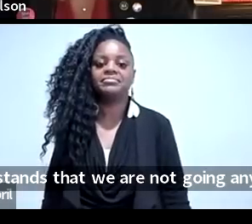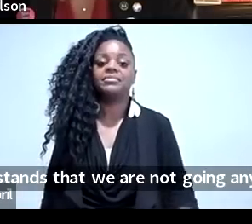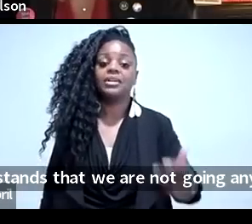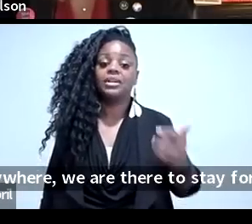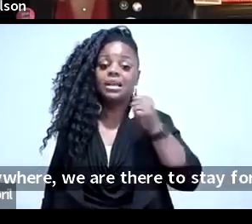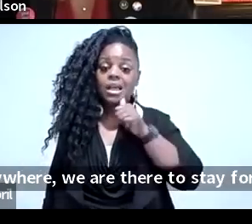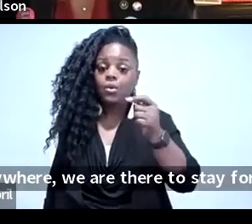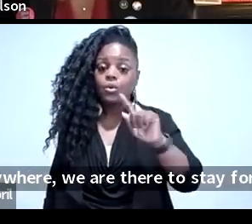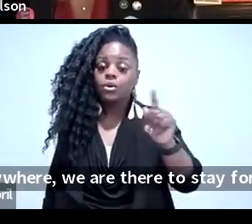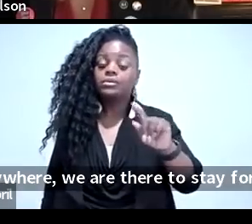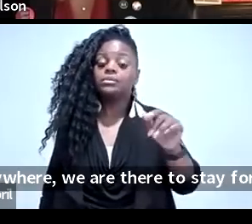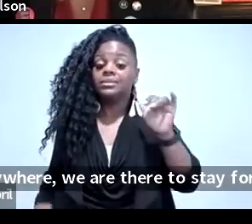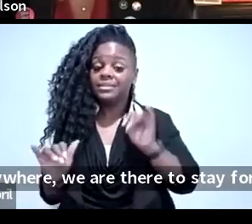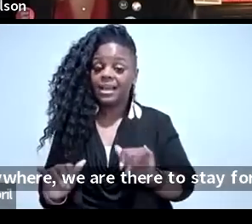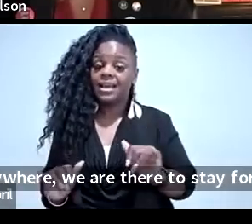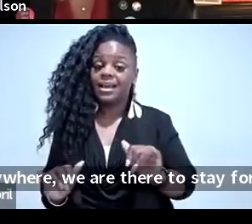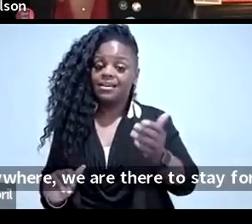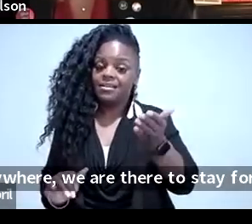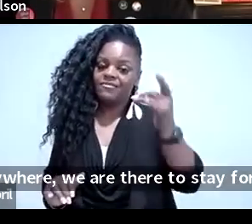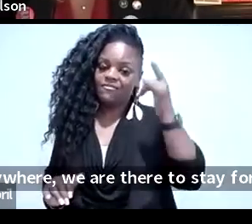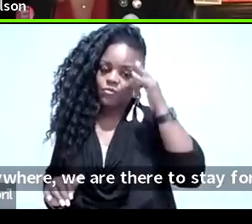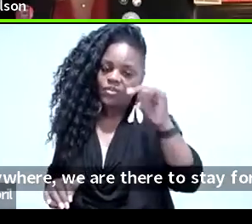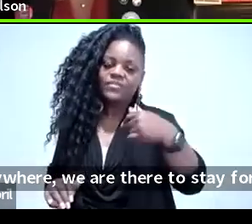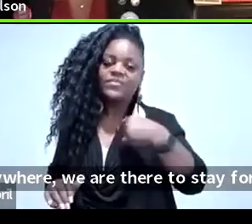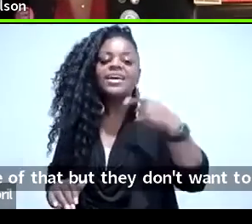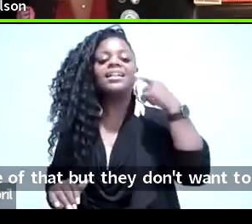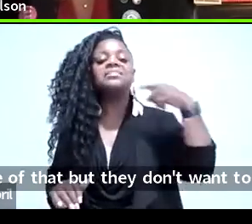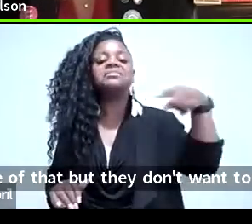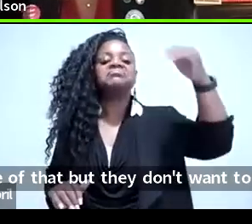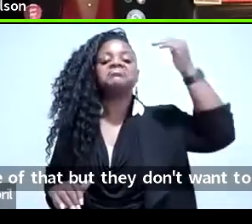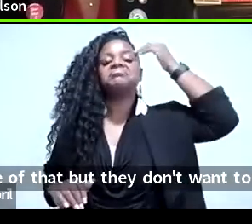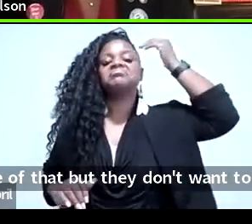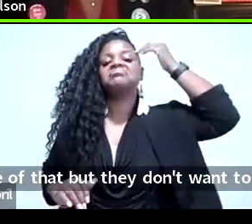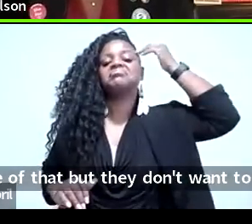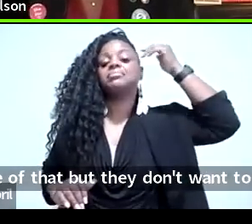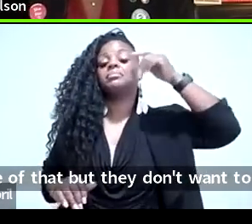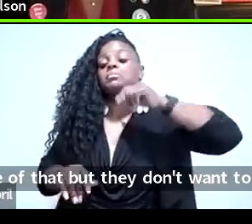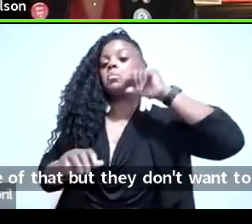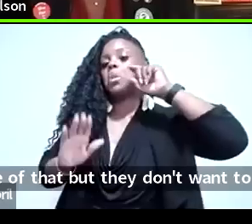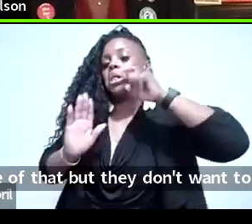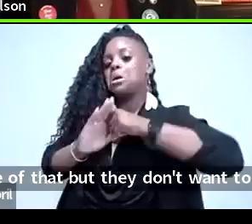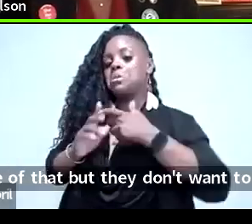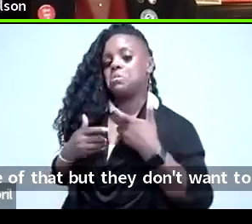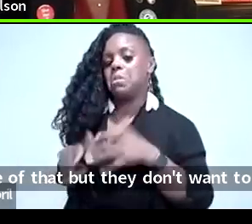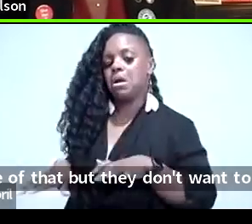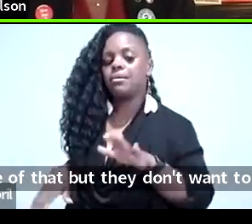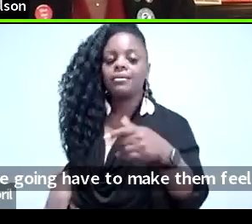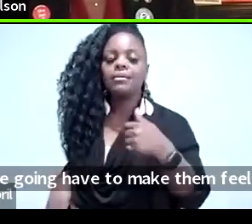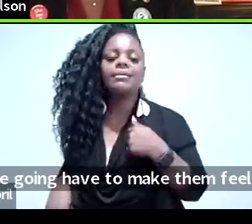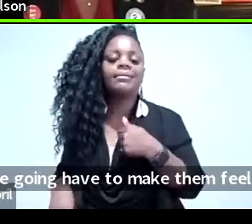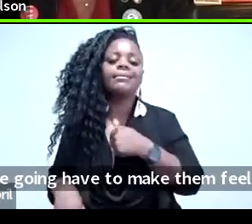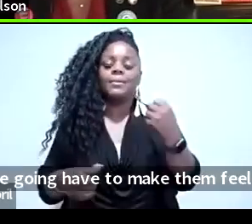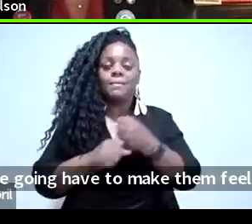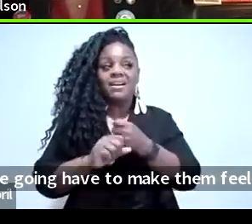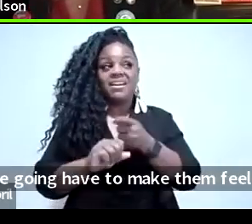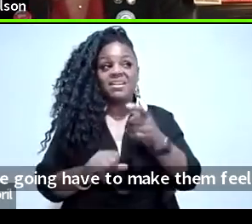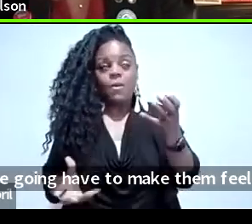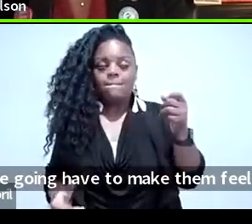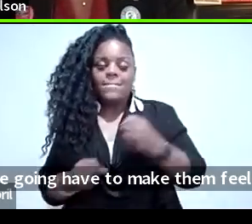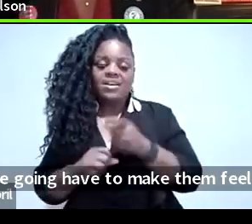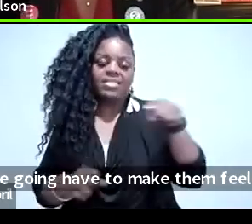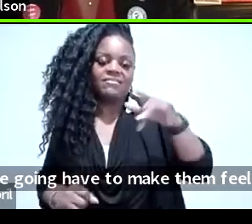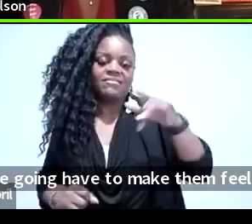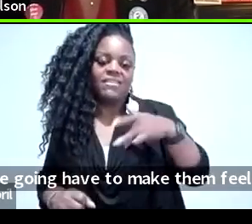it. So we're going to have to make them feel that. Yeah. There's a couple things, Stephen. I always say start in the workplace and the politics will